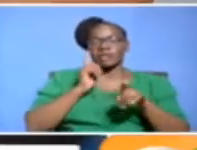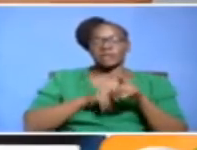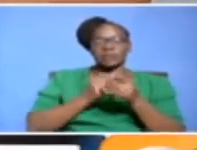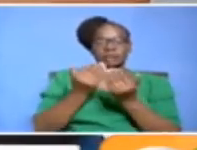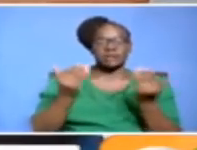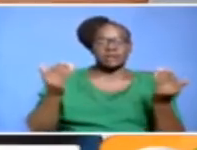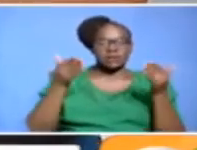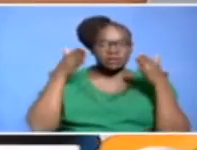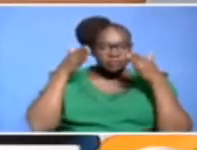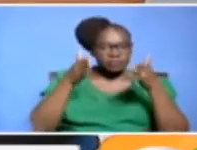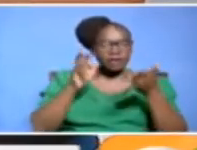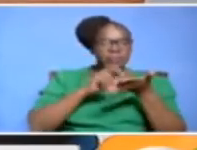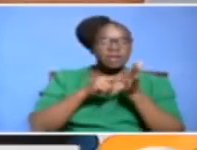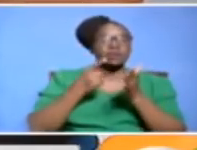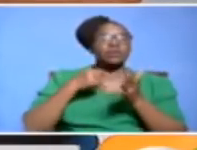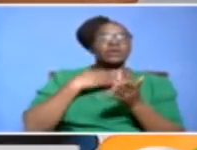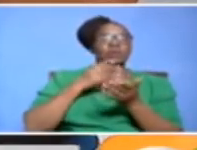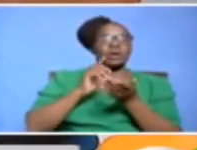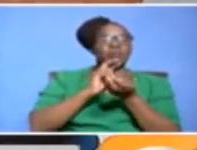also looking at